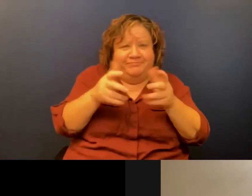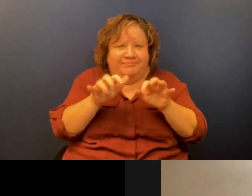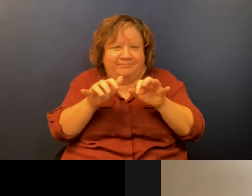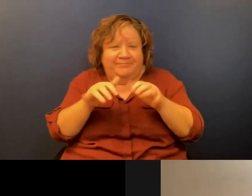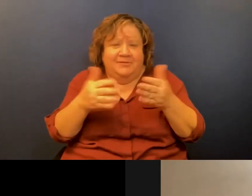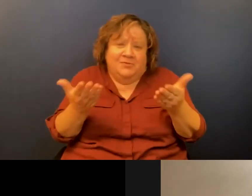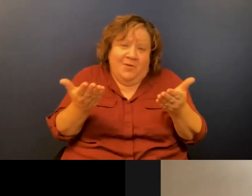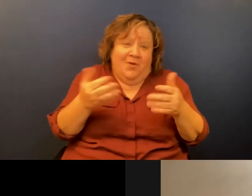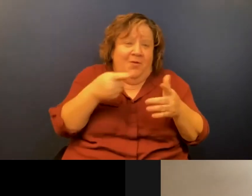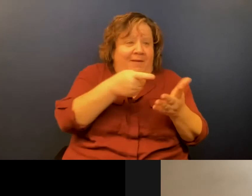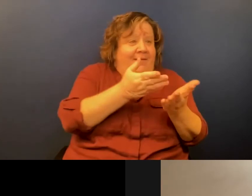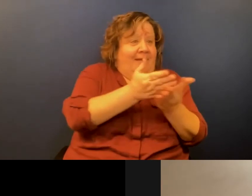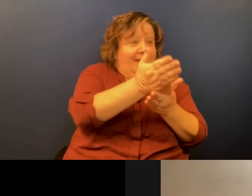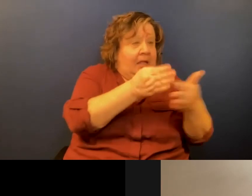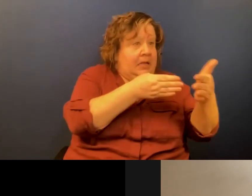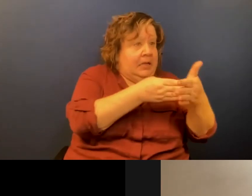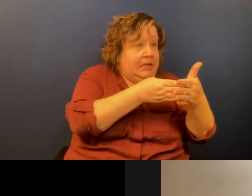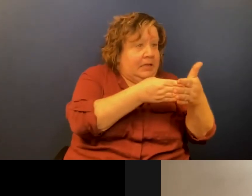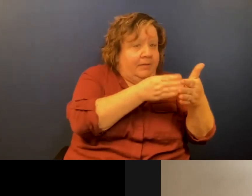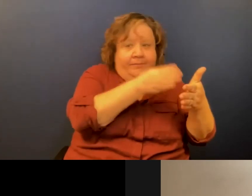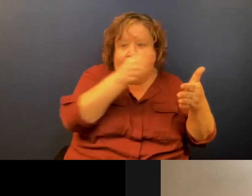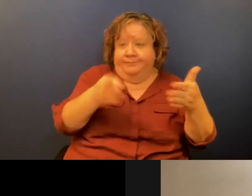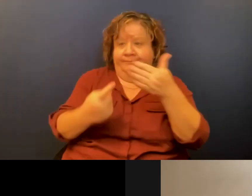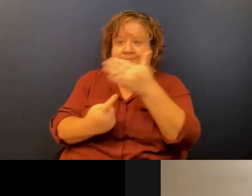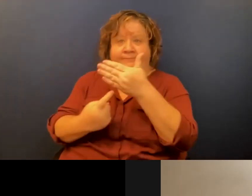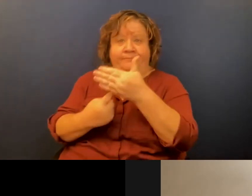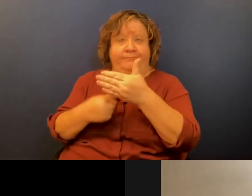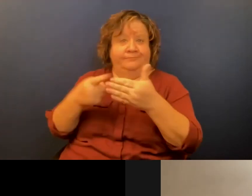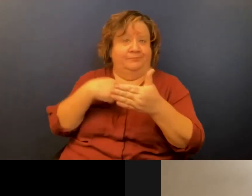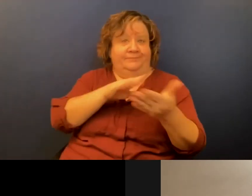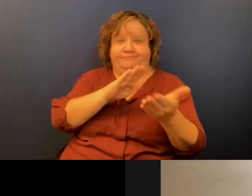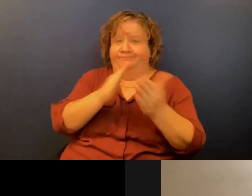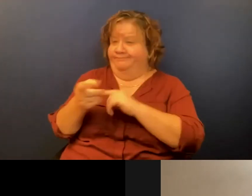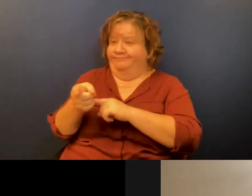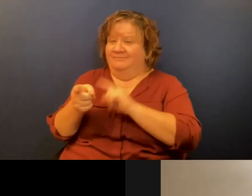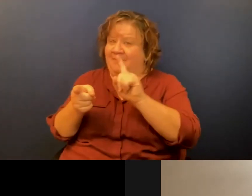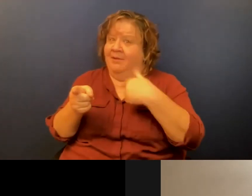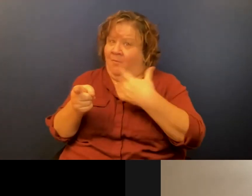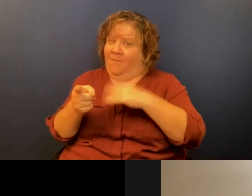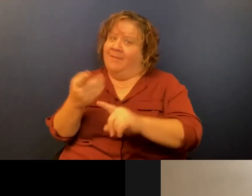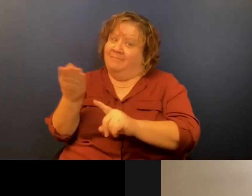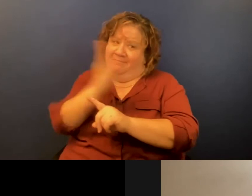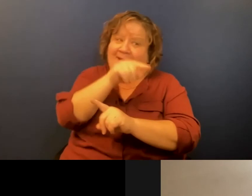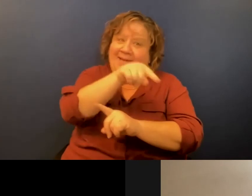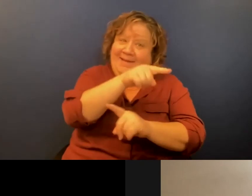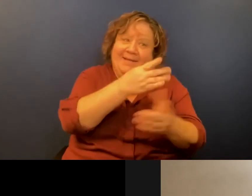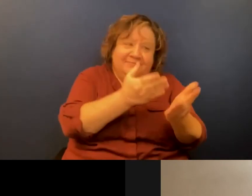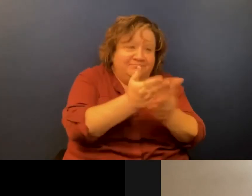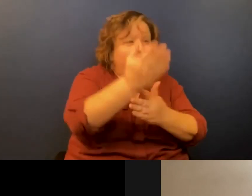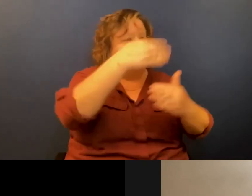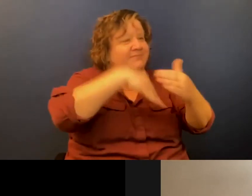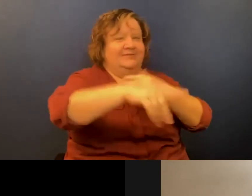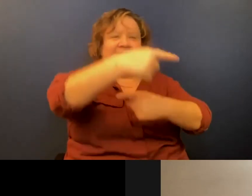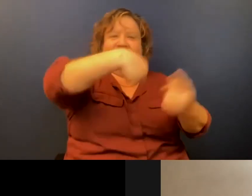walk, with spaces where we walked, but I think we have to adapt and wait for the